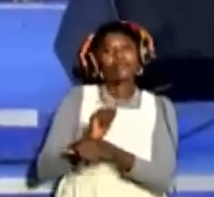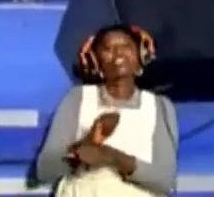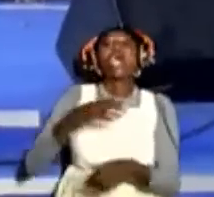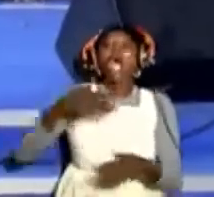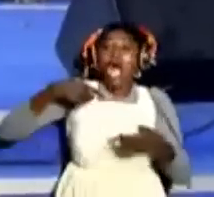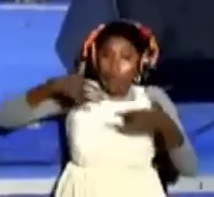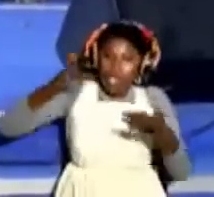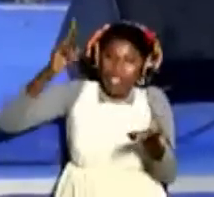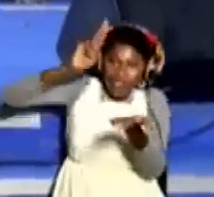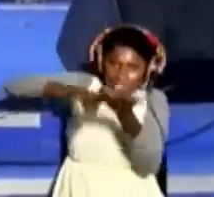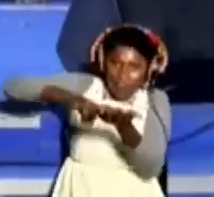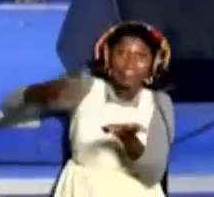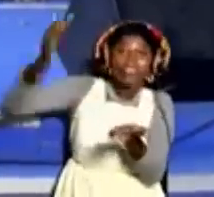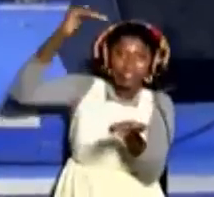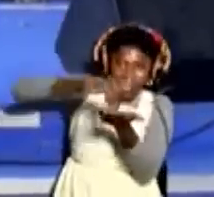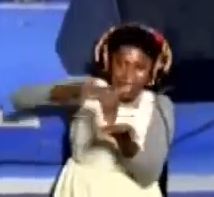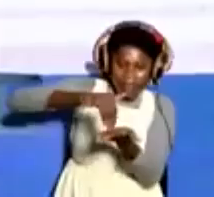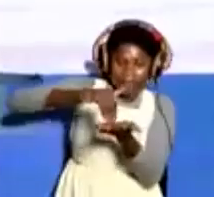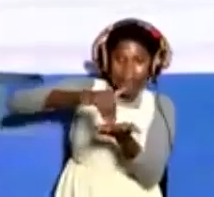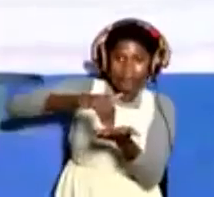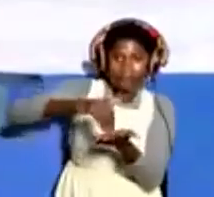Let me repeat that again,